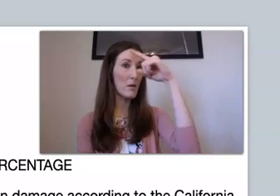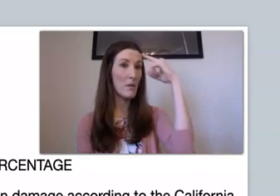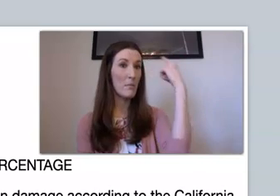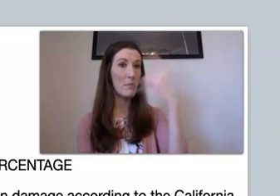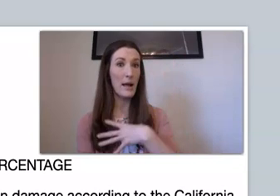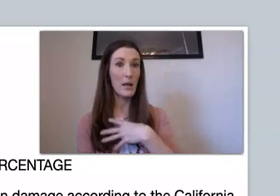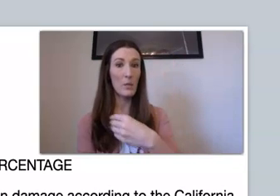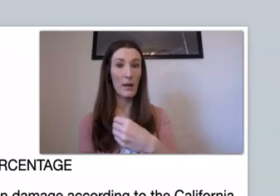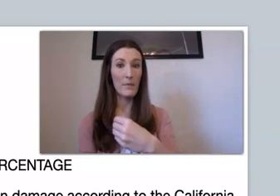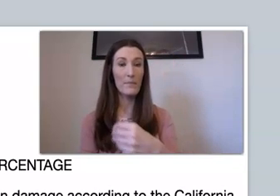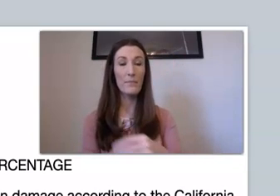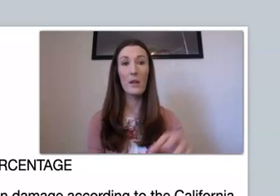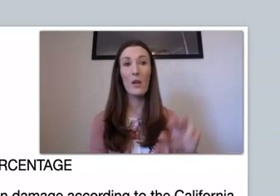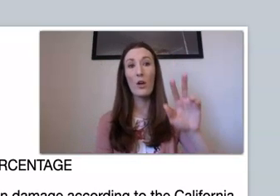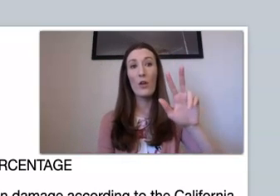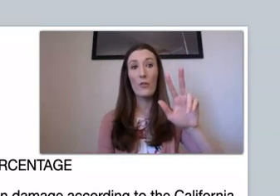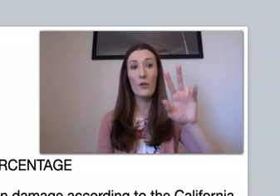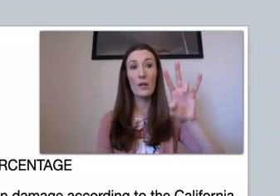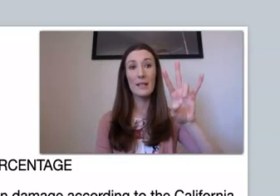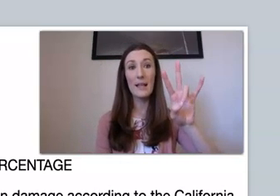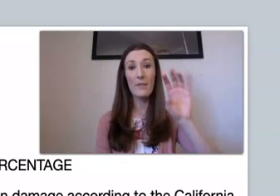dream black and white.